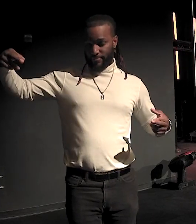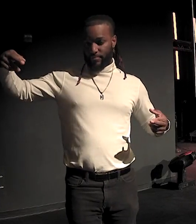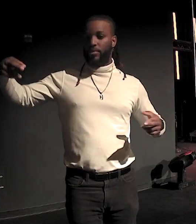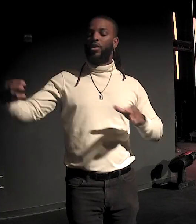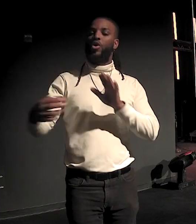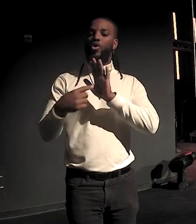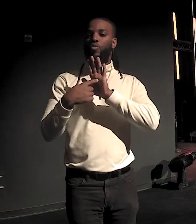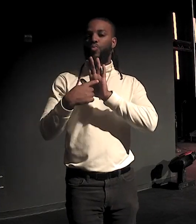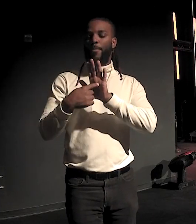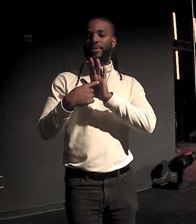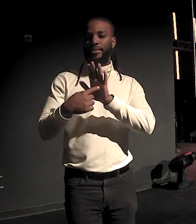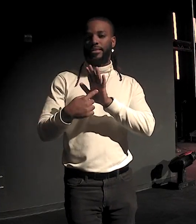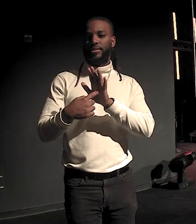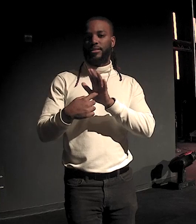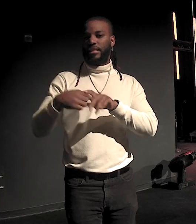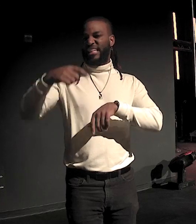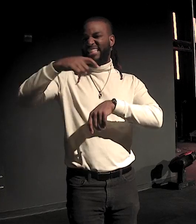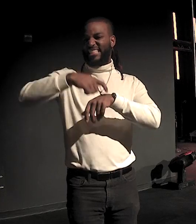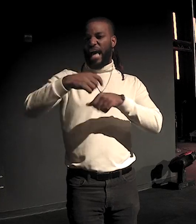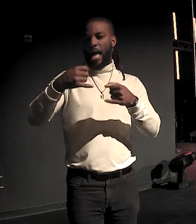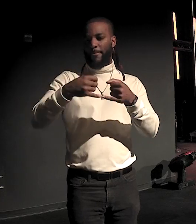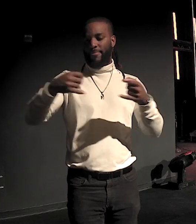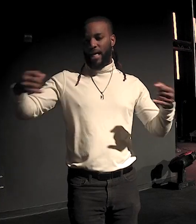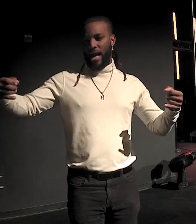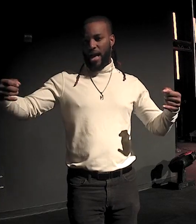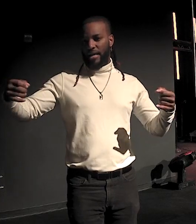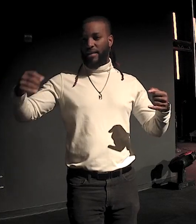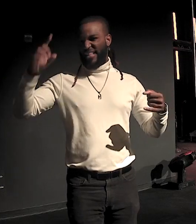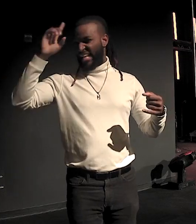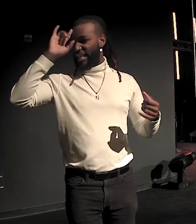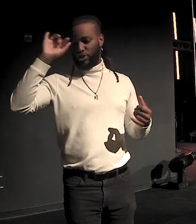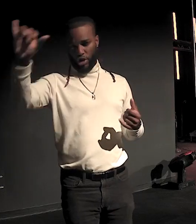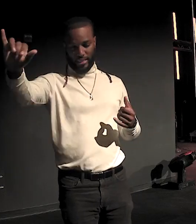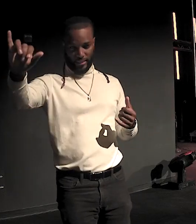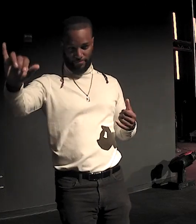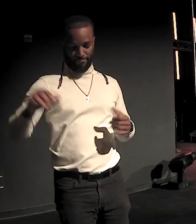represents the timeline of eternity.